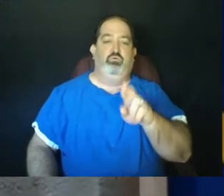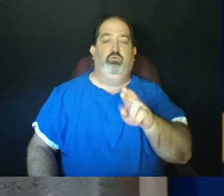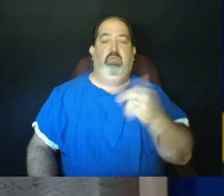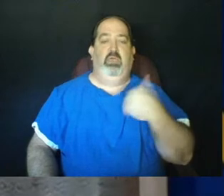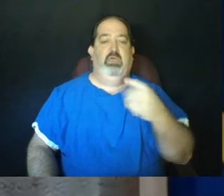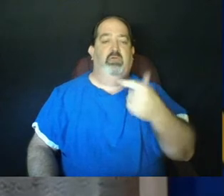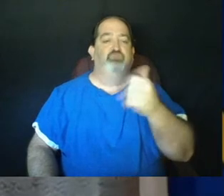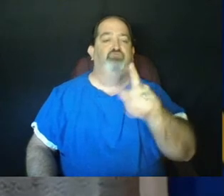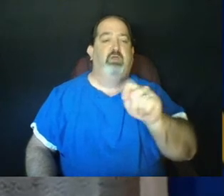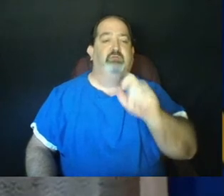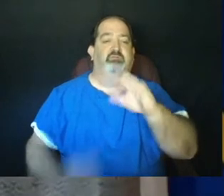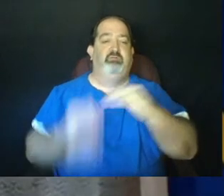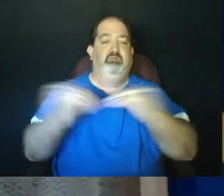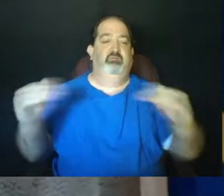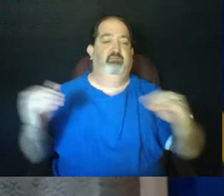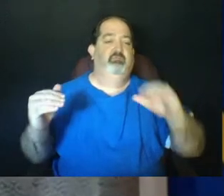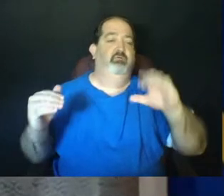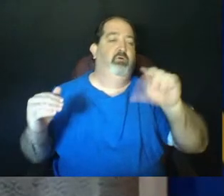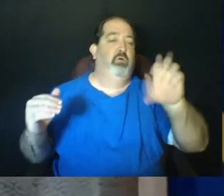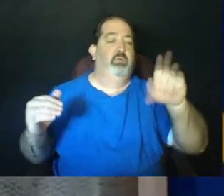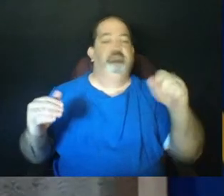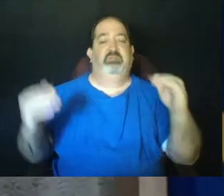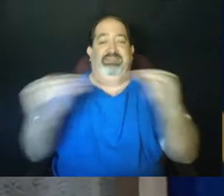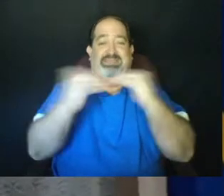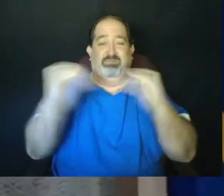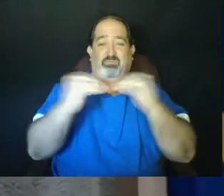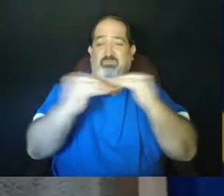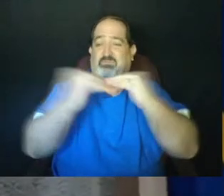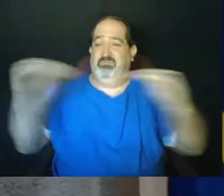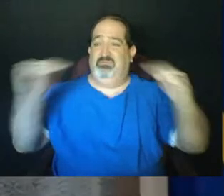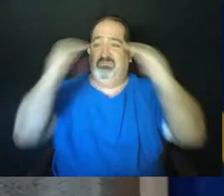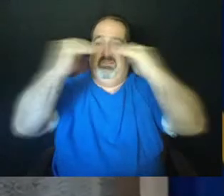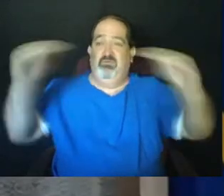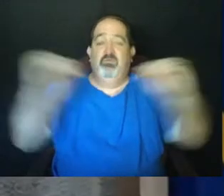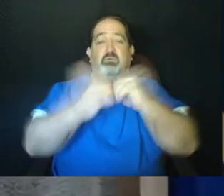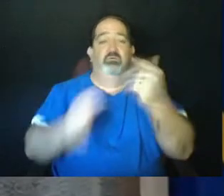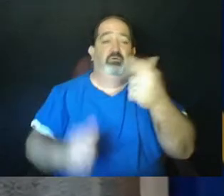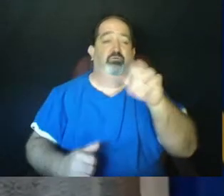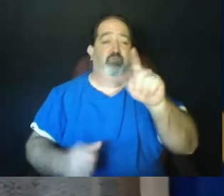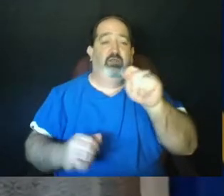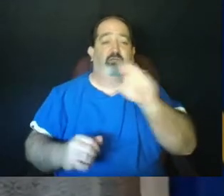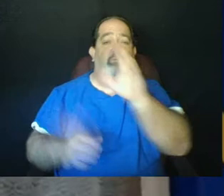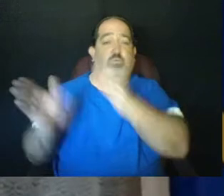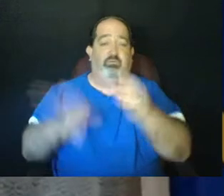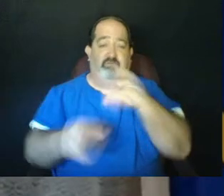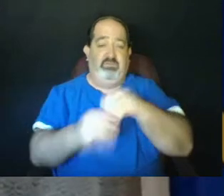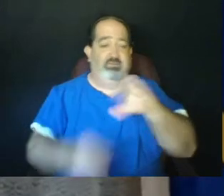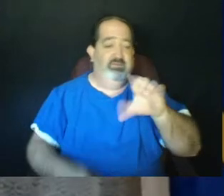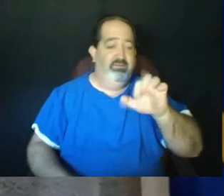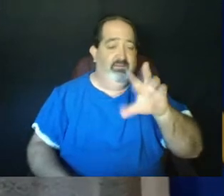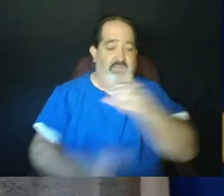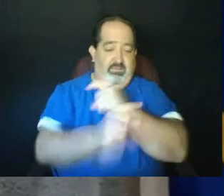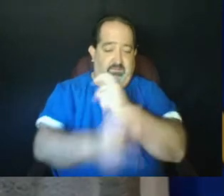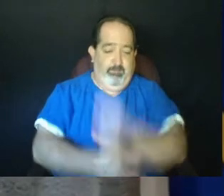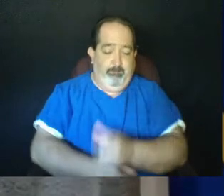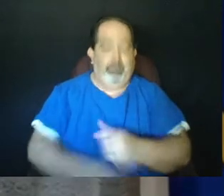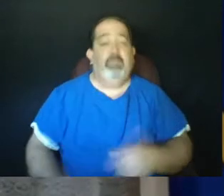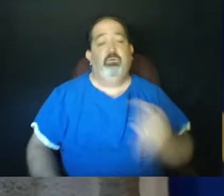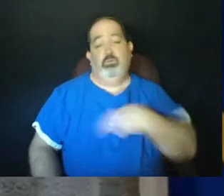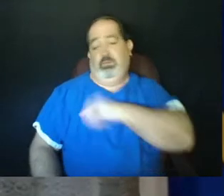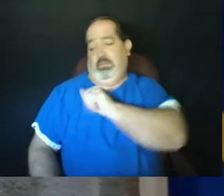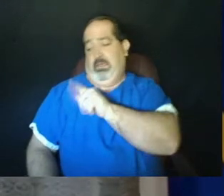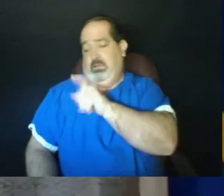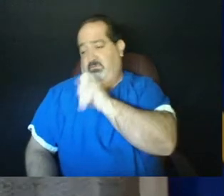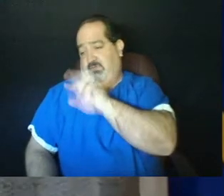arms and ranks equally in precedence with all other grant-bearing orders of Caid. Now, therefore do we, Alexander and